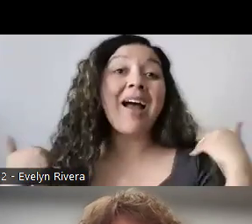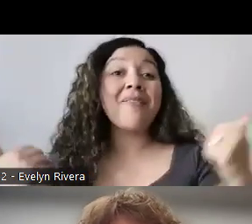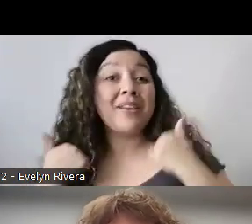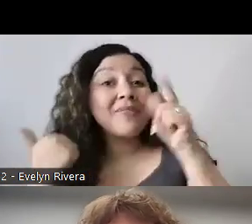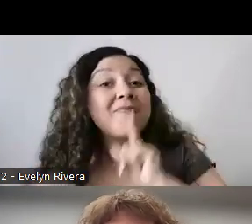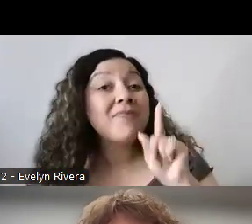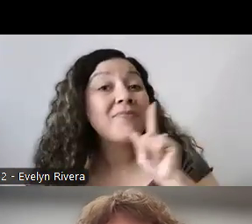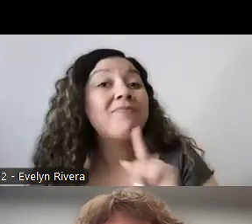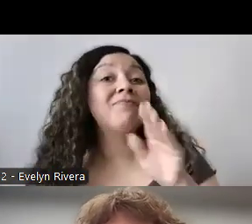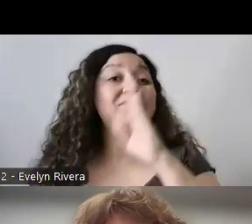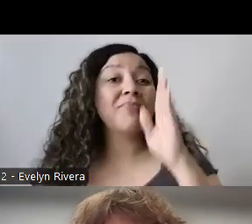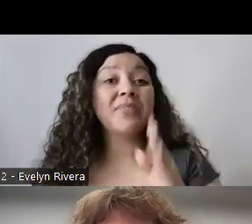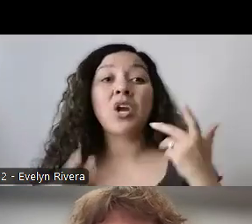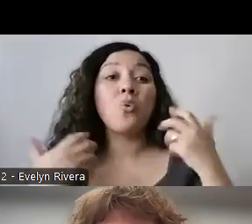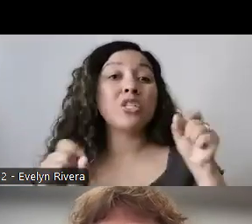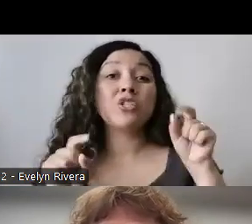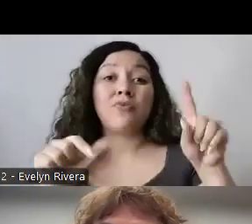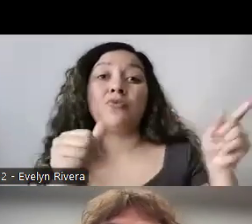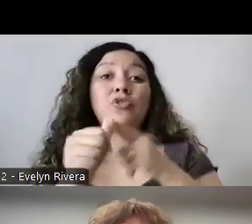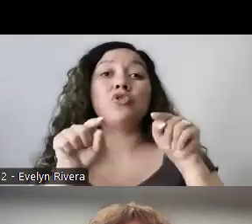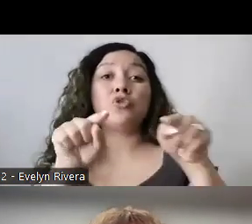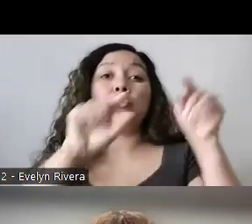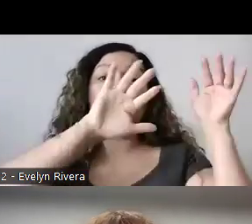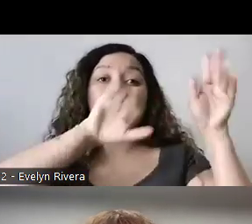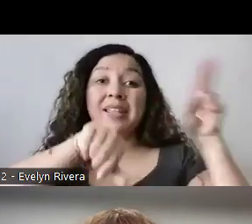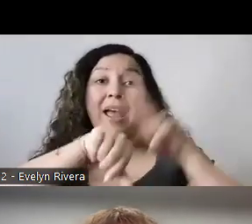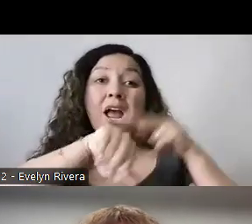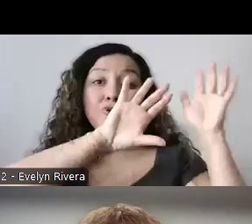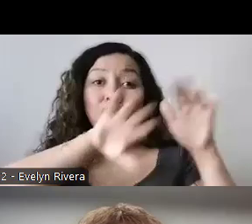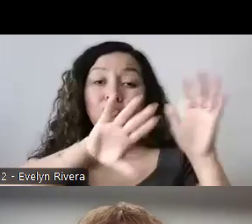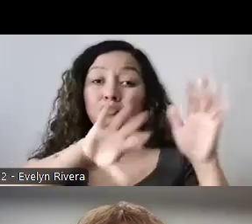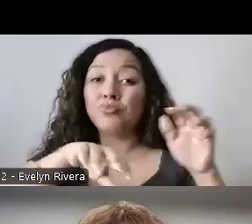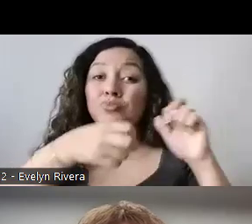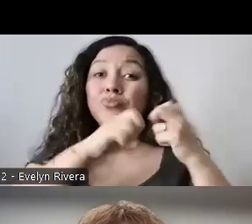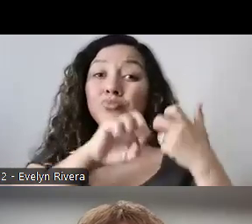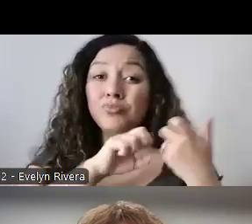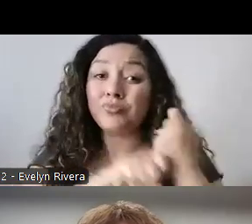rescued first during a natural disaster. Next slide.